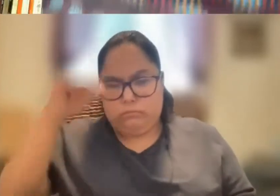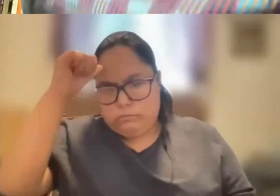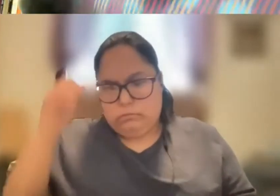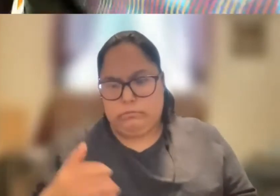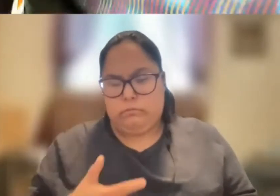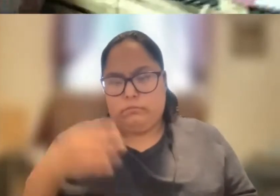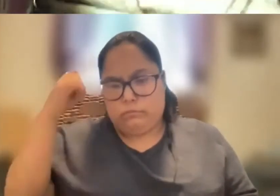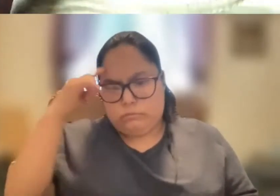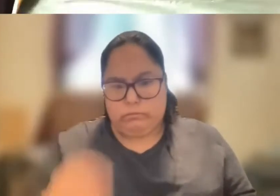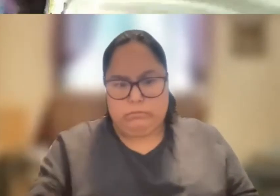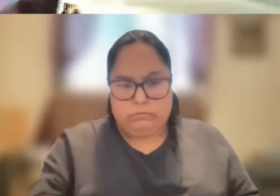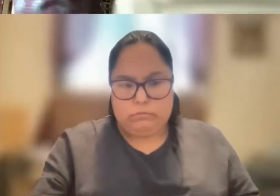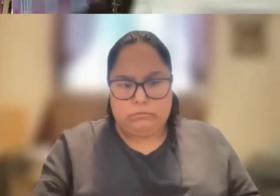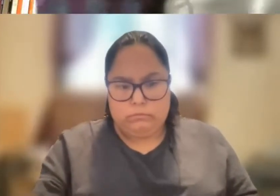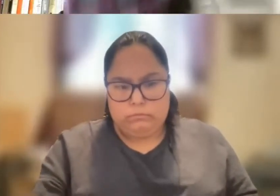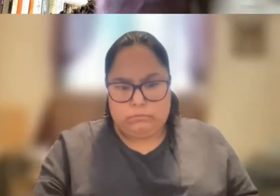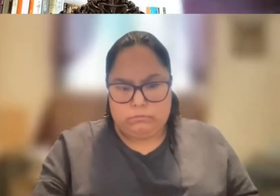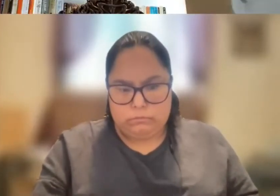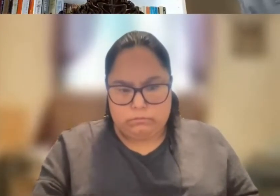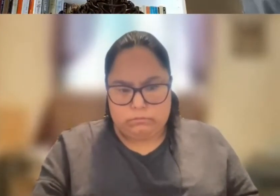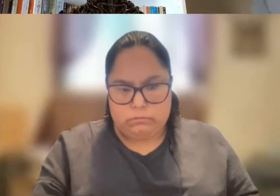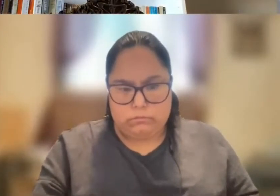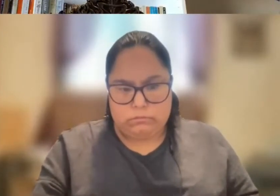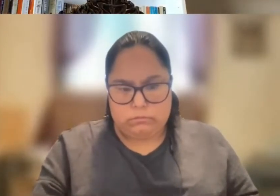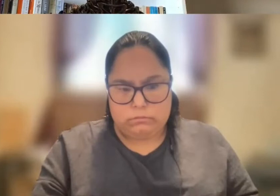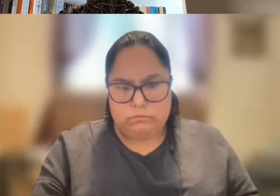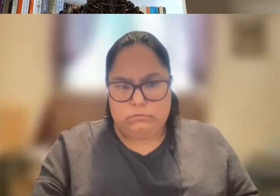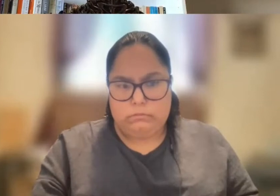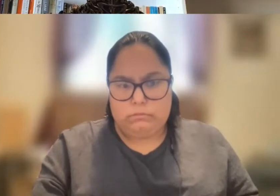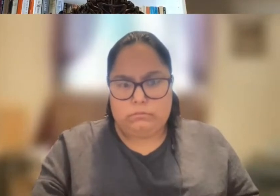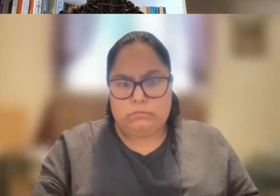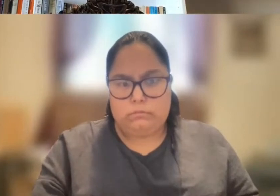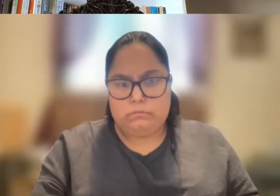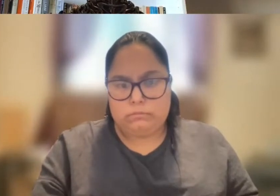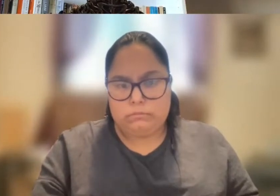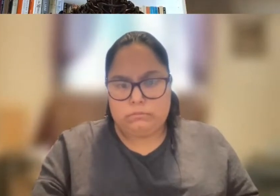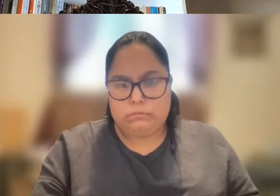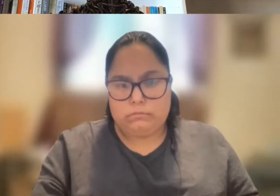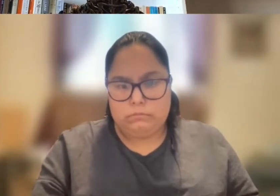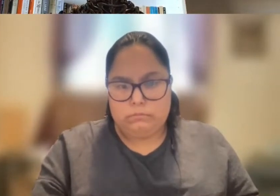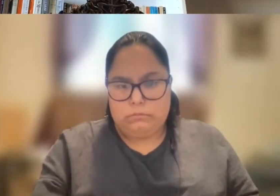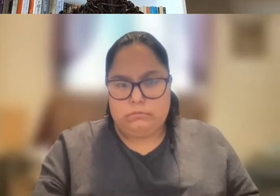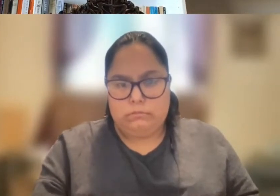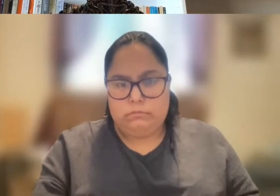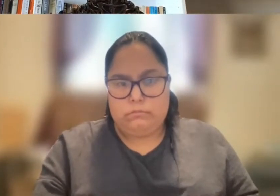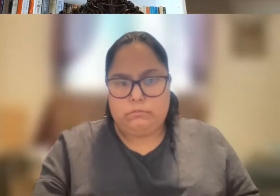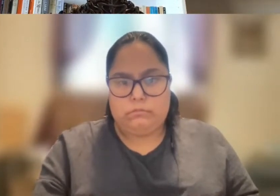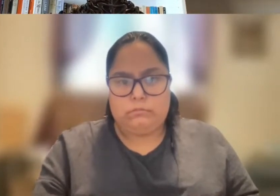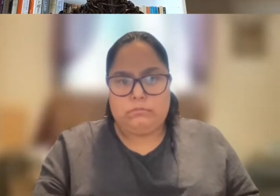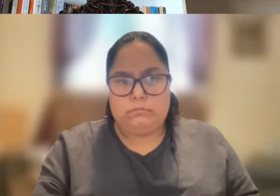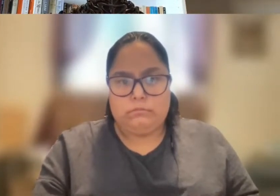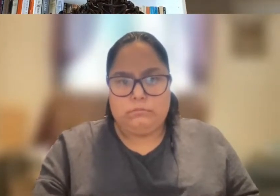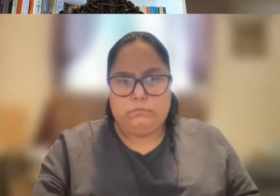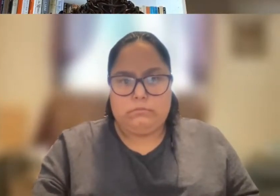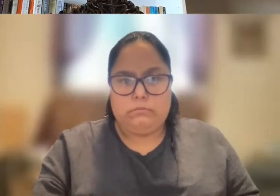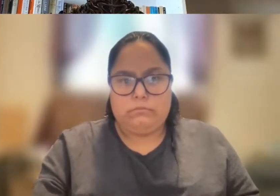have done to help out the community. I know the ageism gets in the way, but it's still good to have somebody who's had all this experience